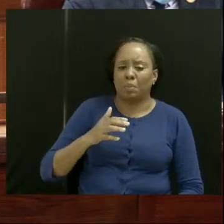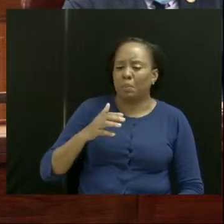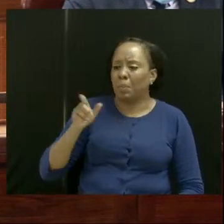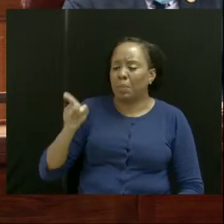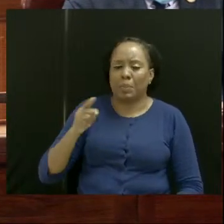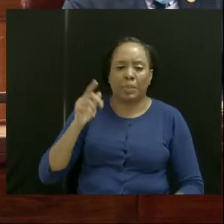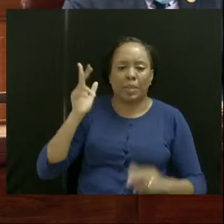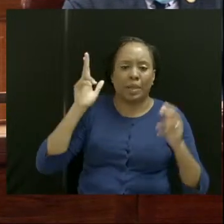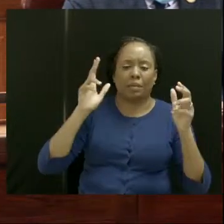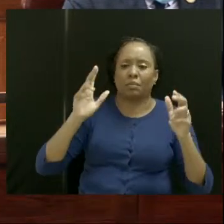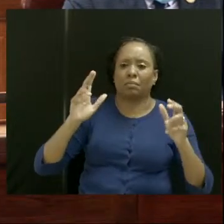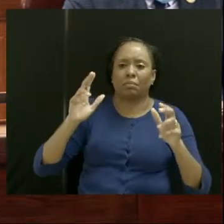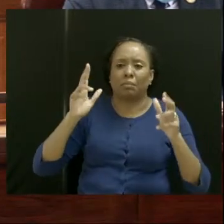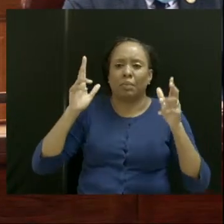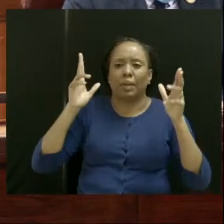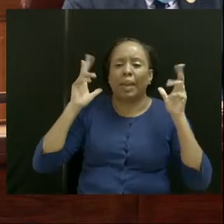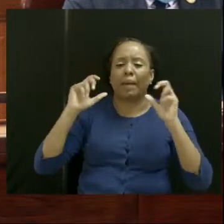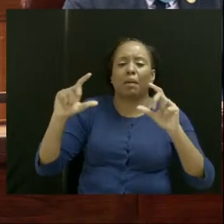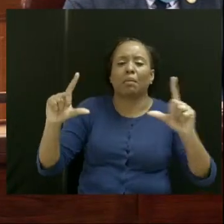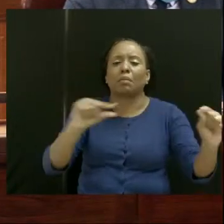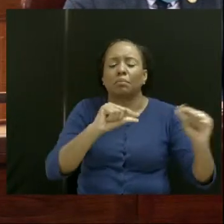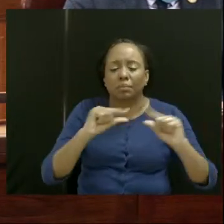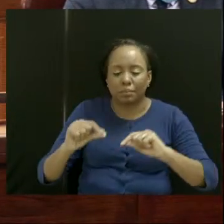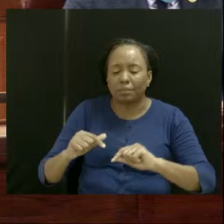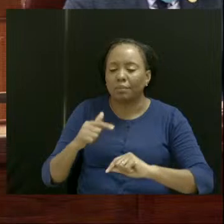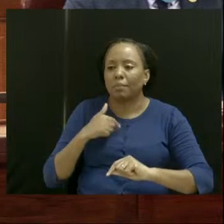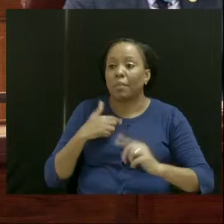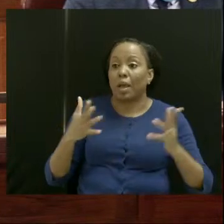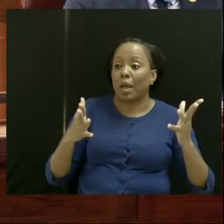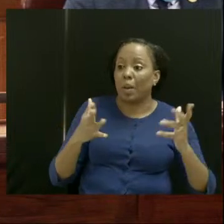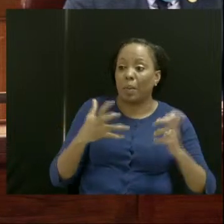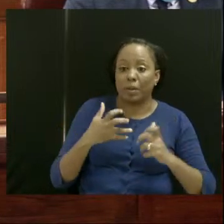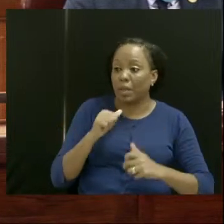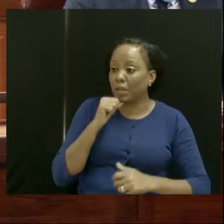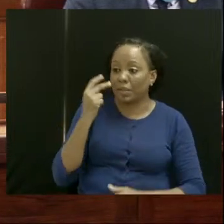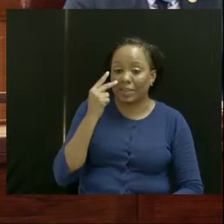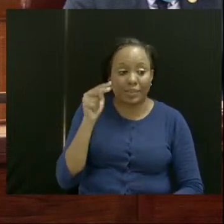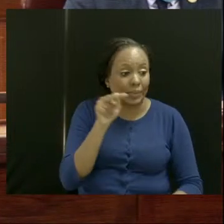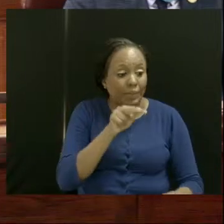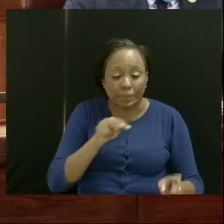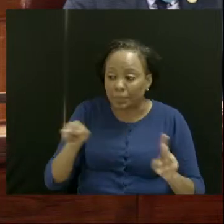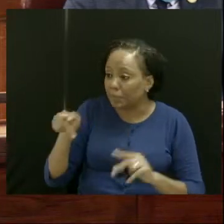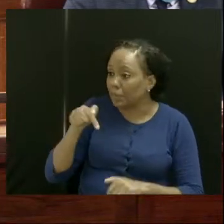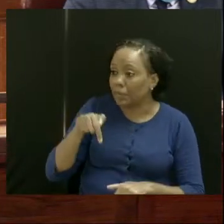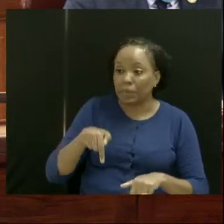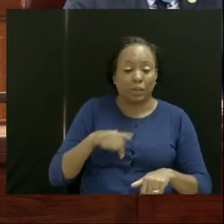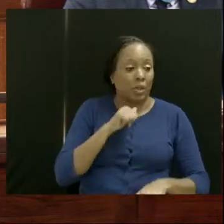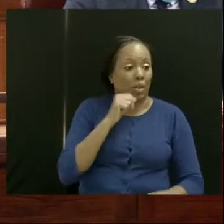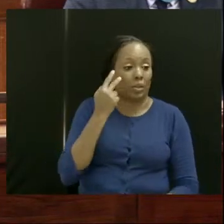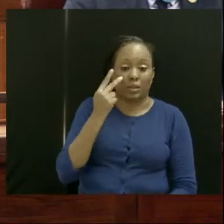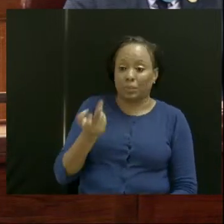But I don't see him at this moment. But let me speak on